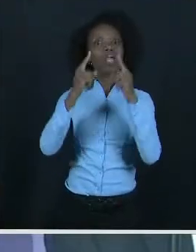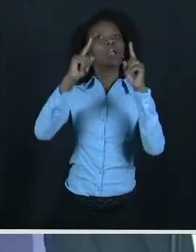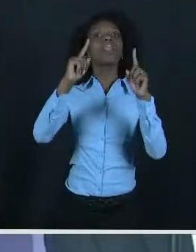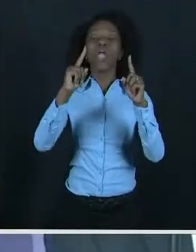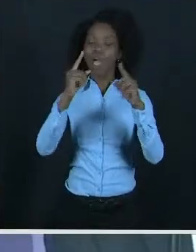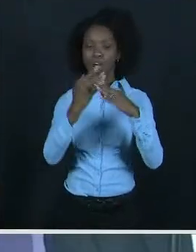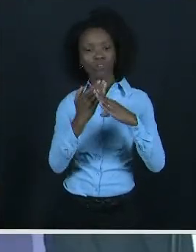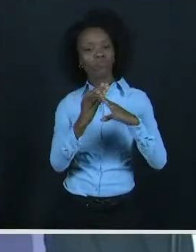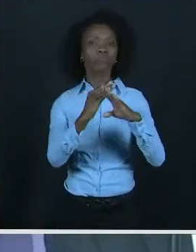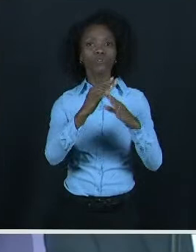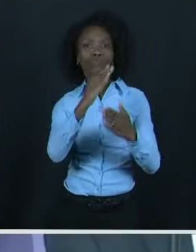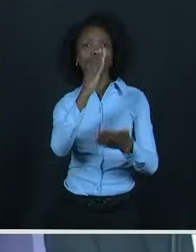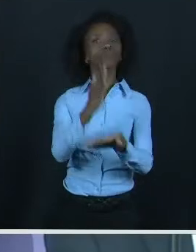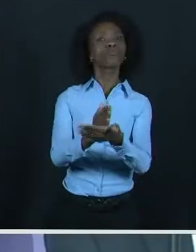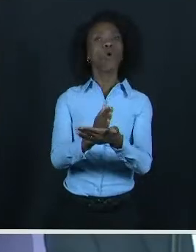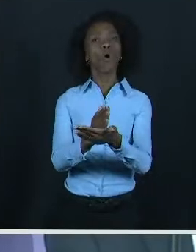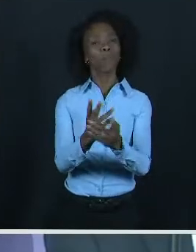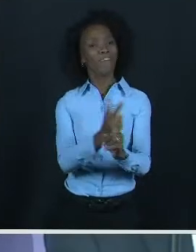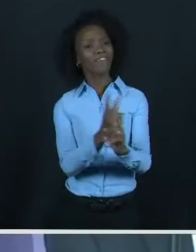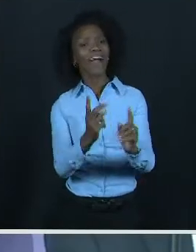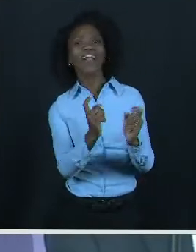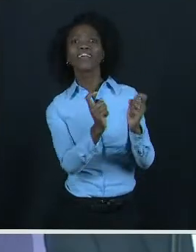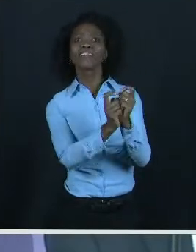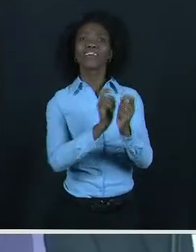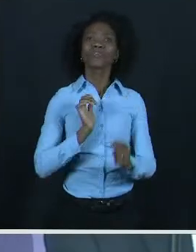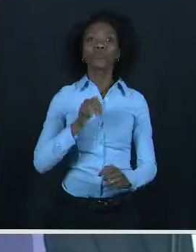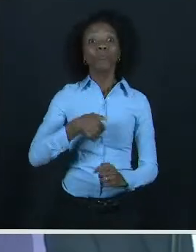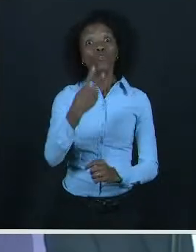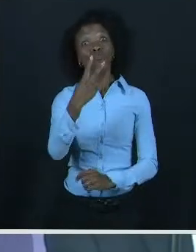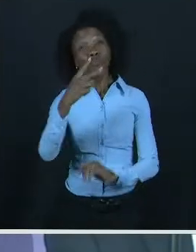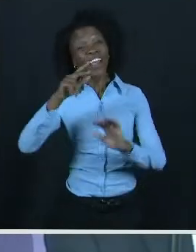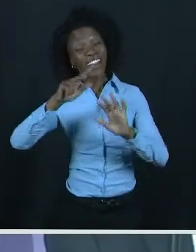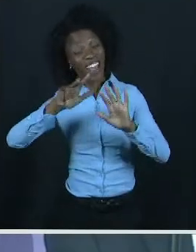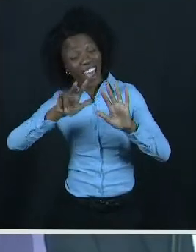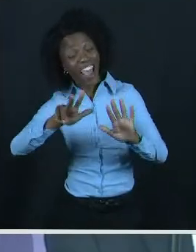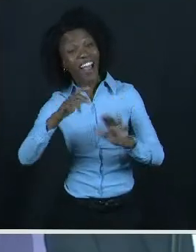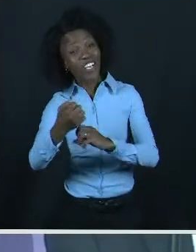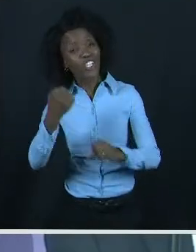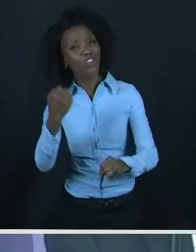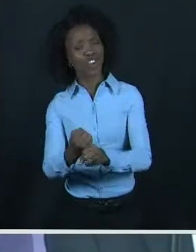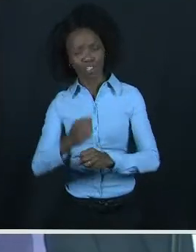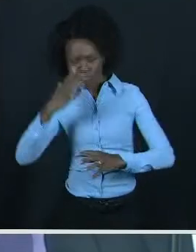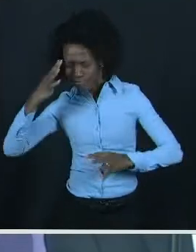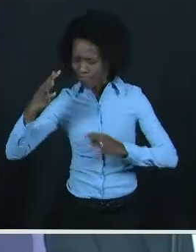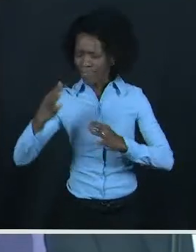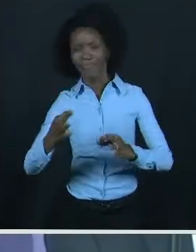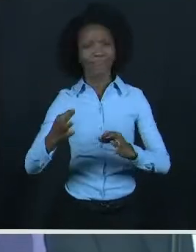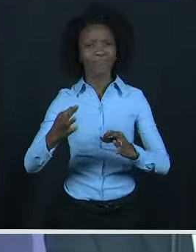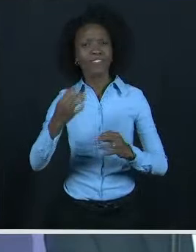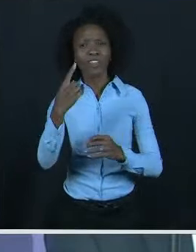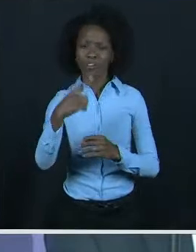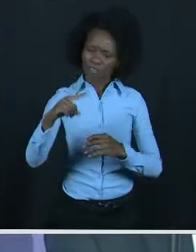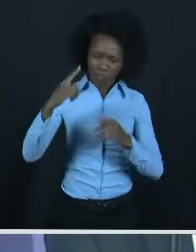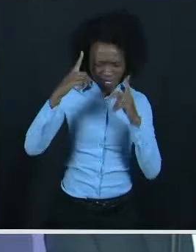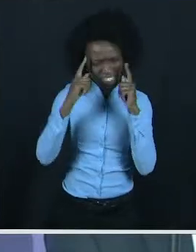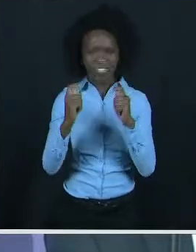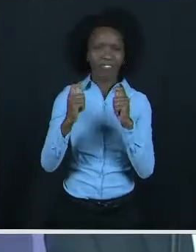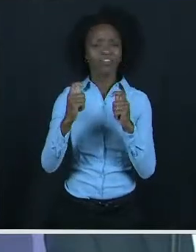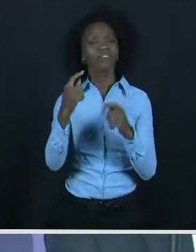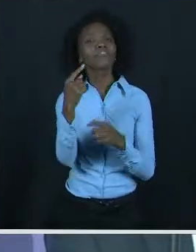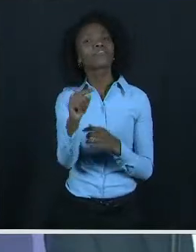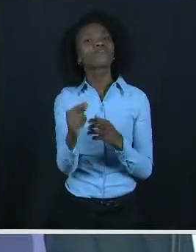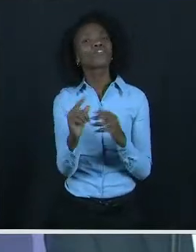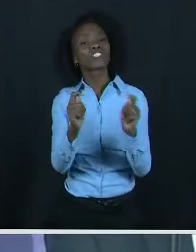women. 28 years committing ourselves to change. And I want to say to